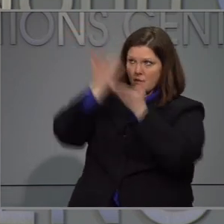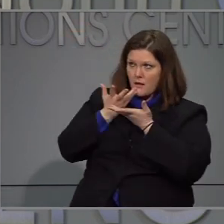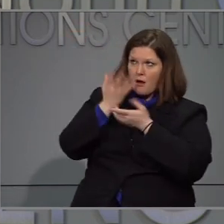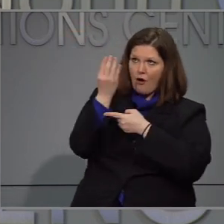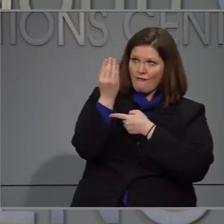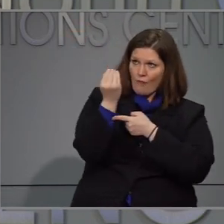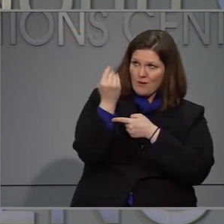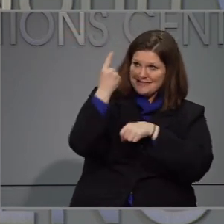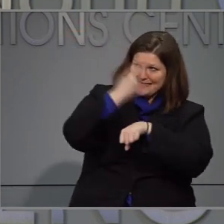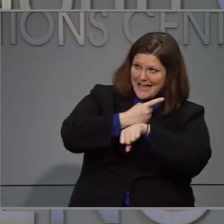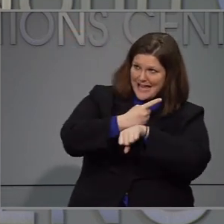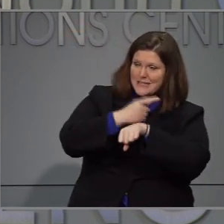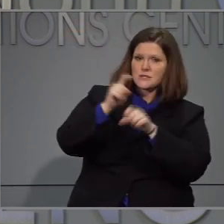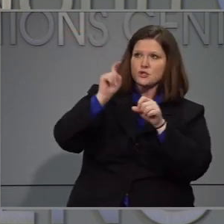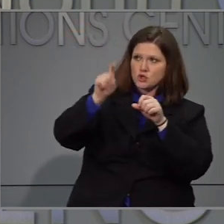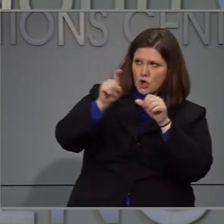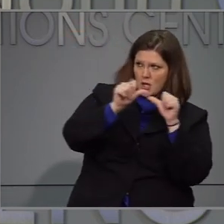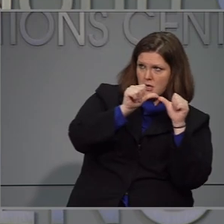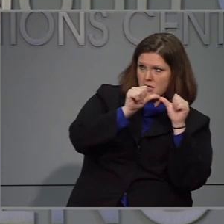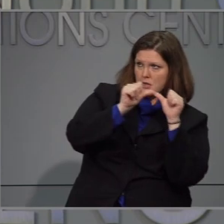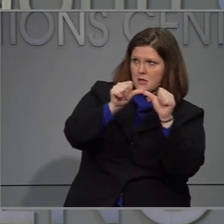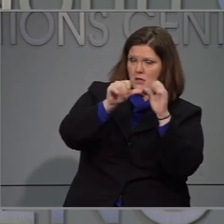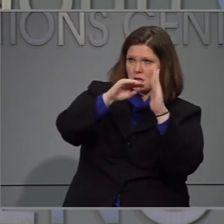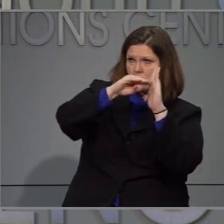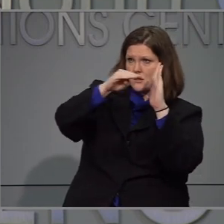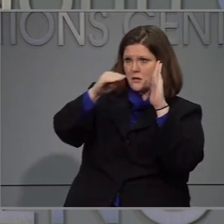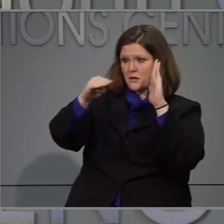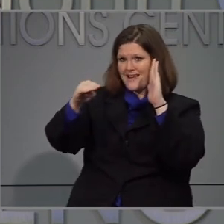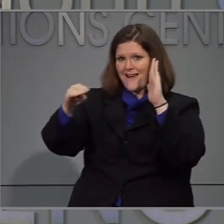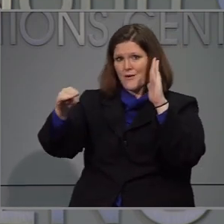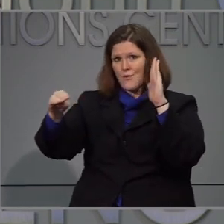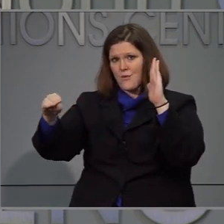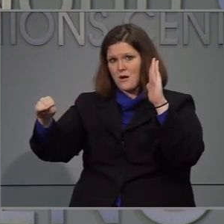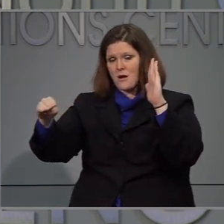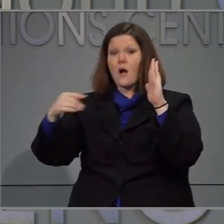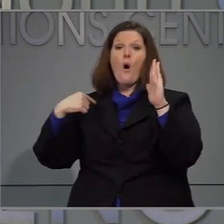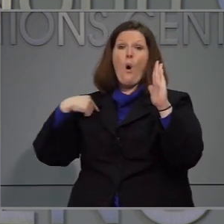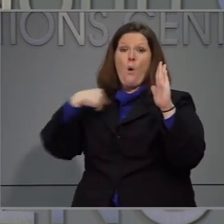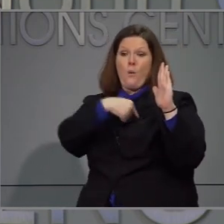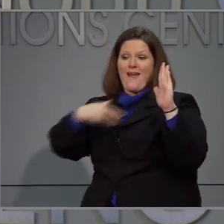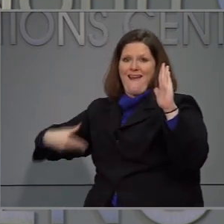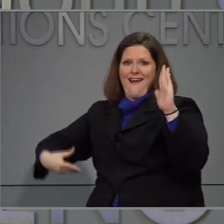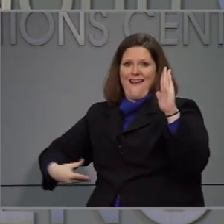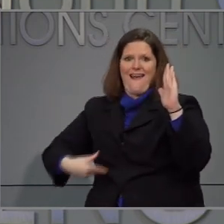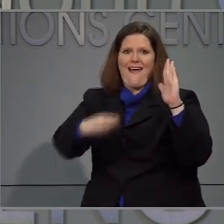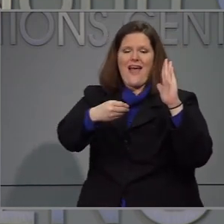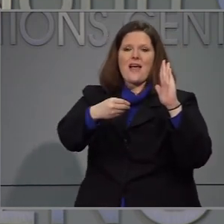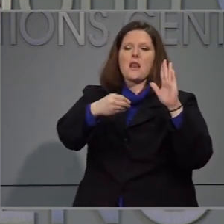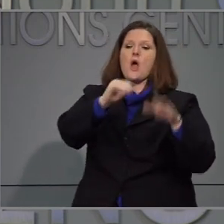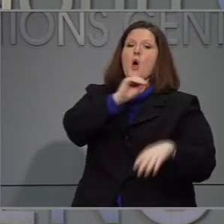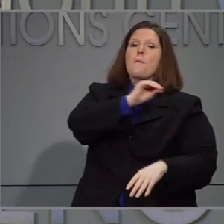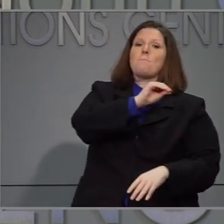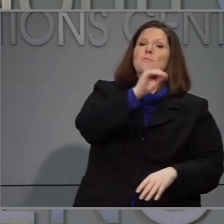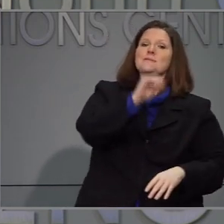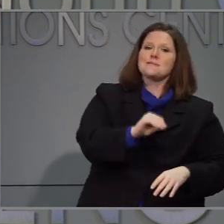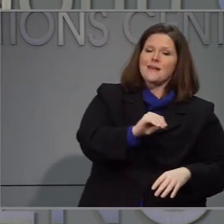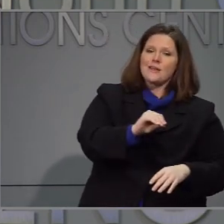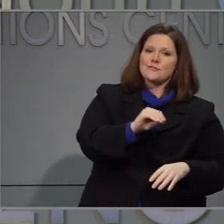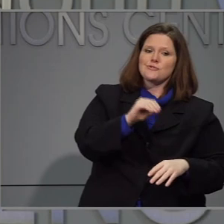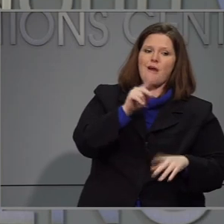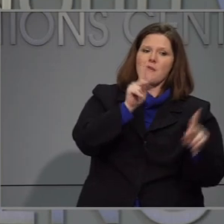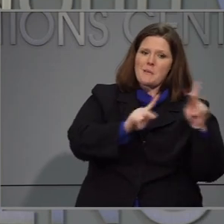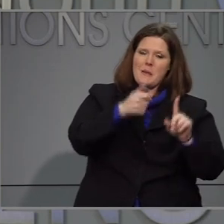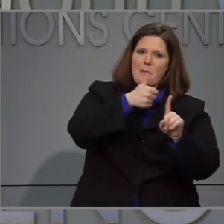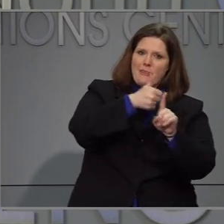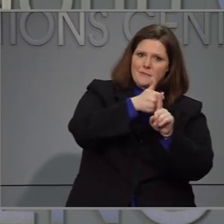a downward trajectory. We've added the indication of percentage of positive tests because we know that the